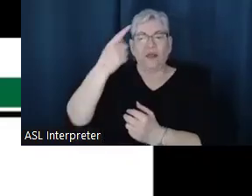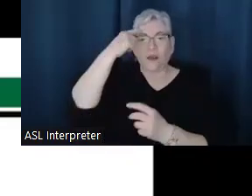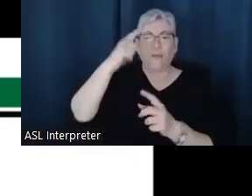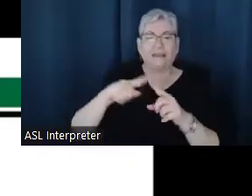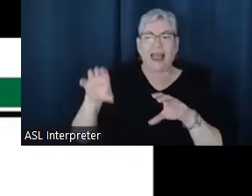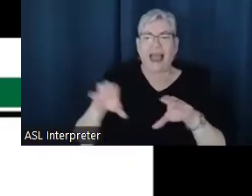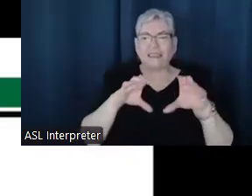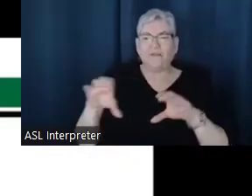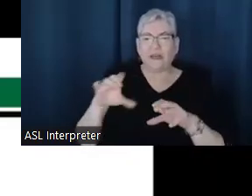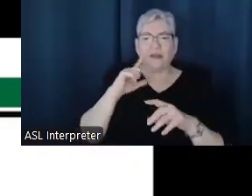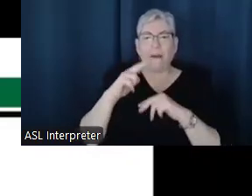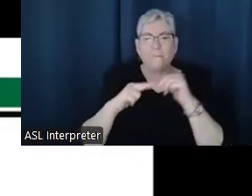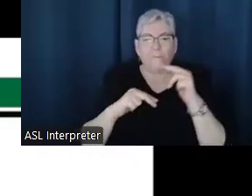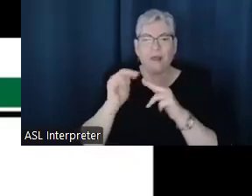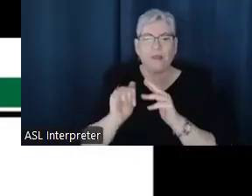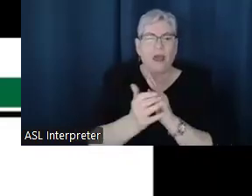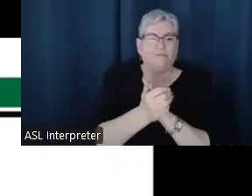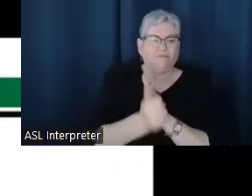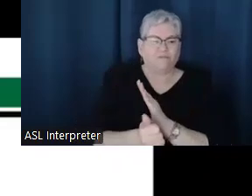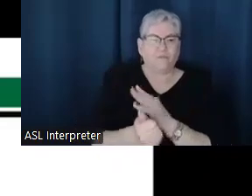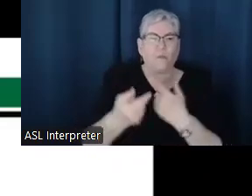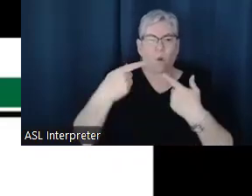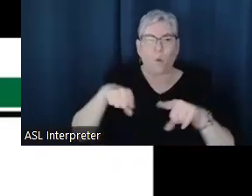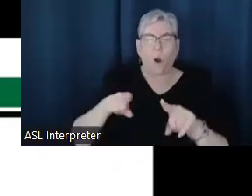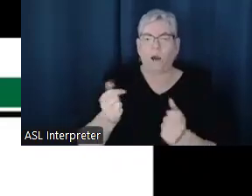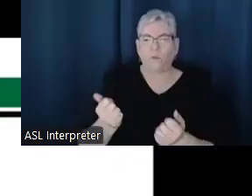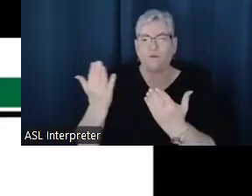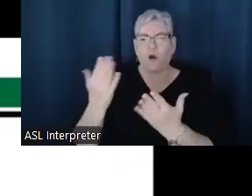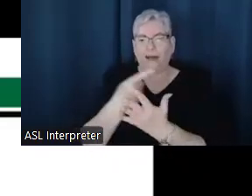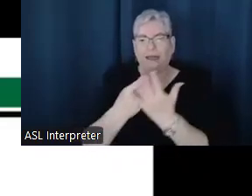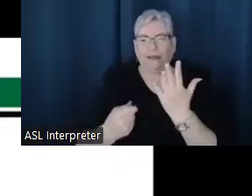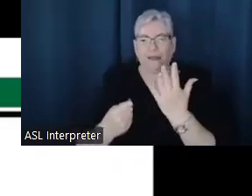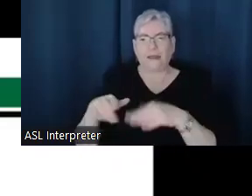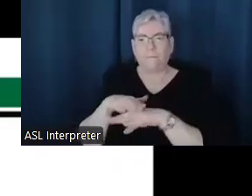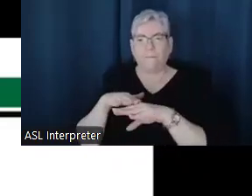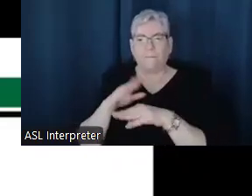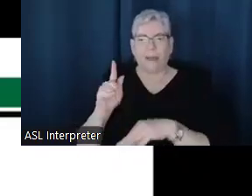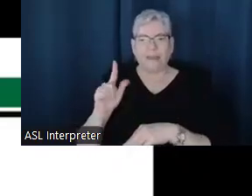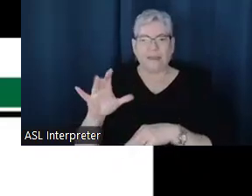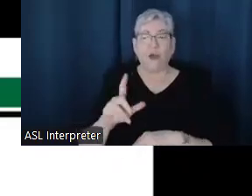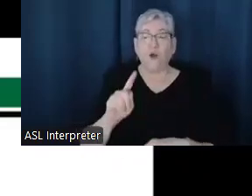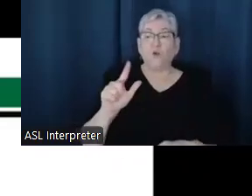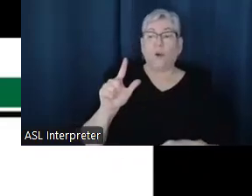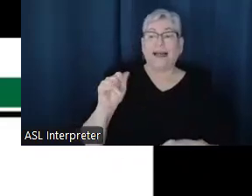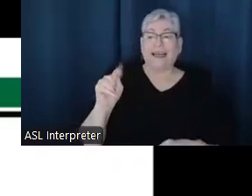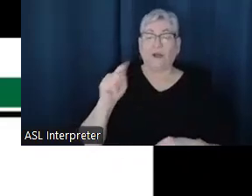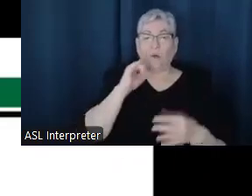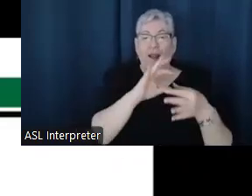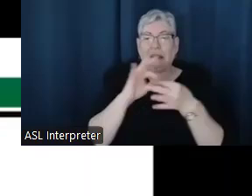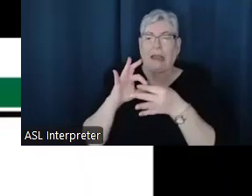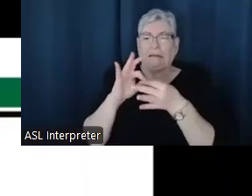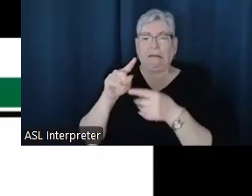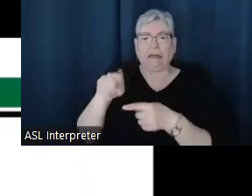build competencies while providing these basics. And in the toolkits, we'll link these basics back to